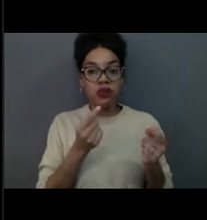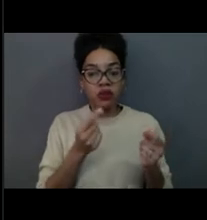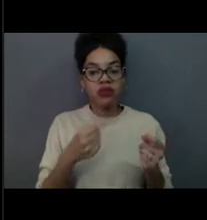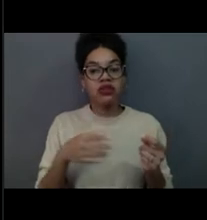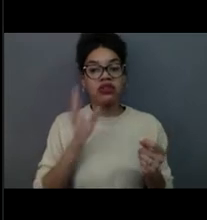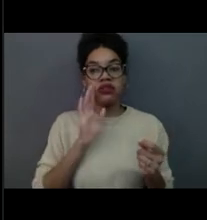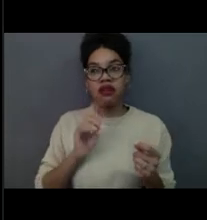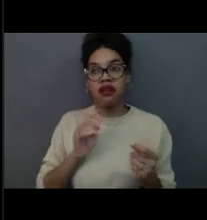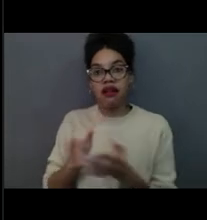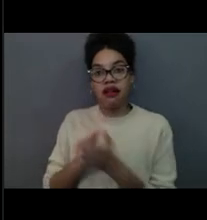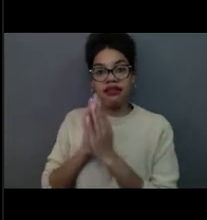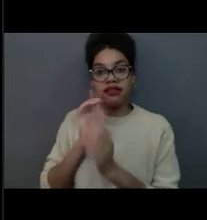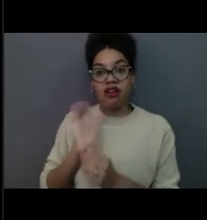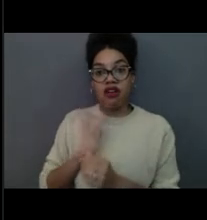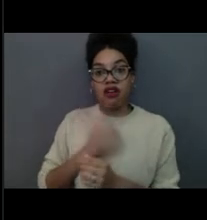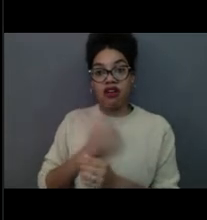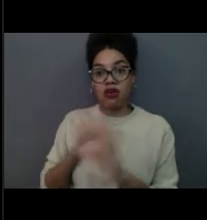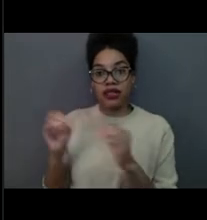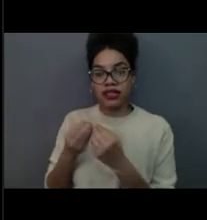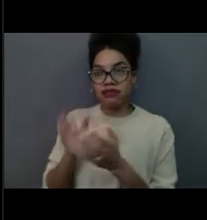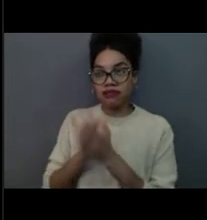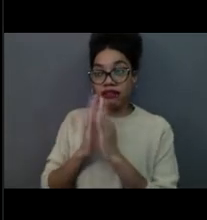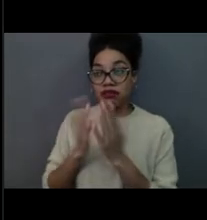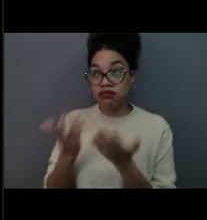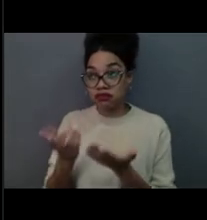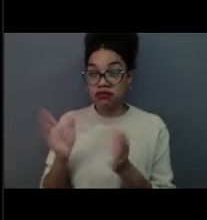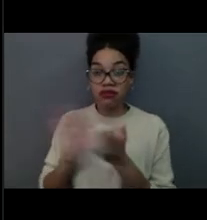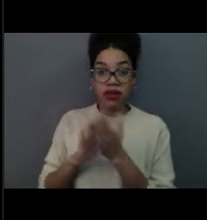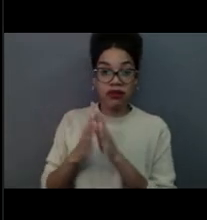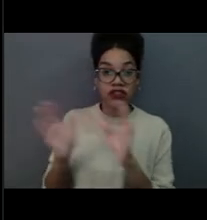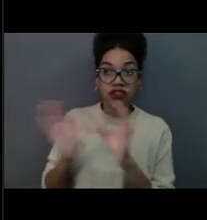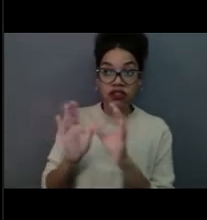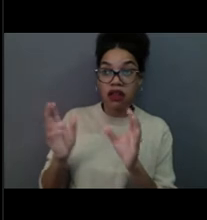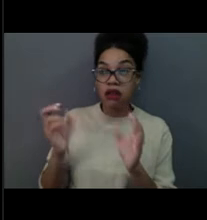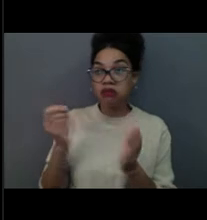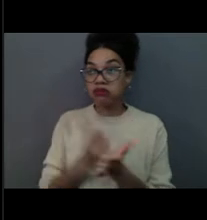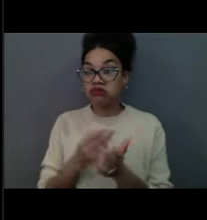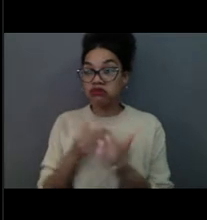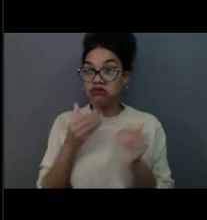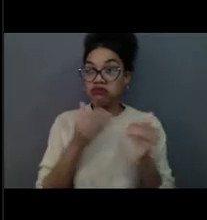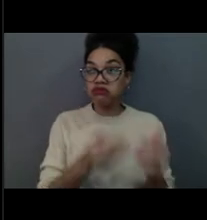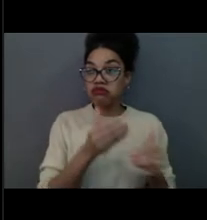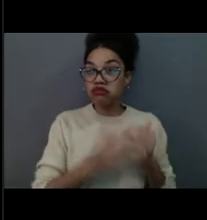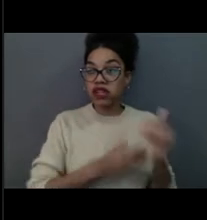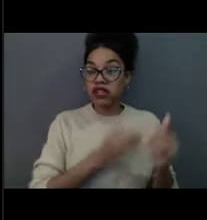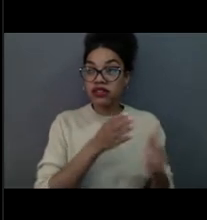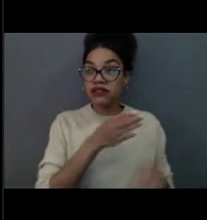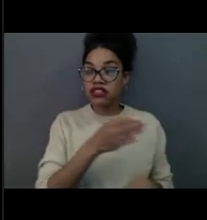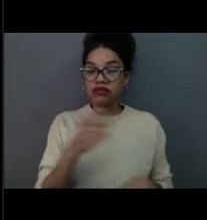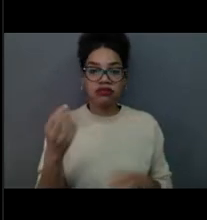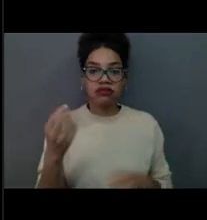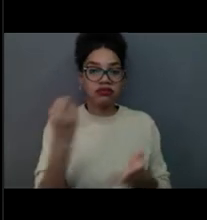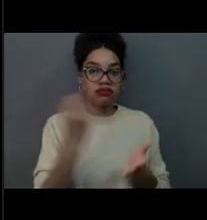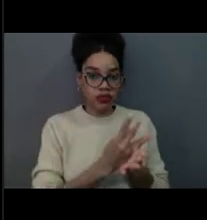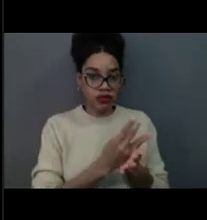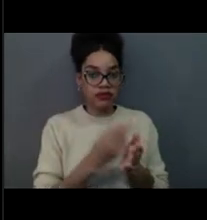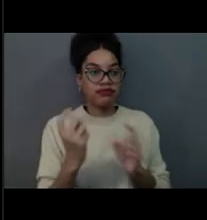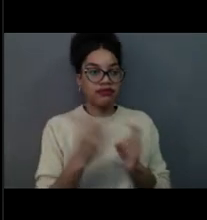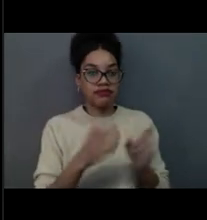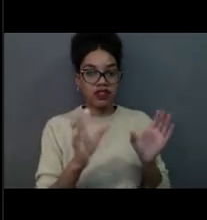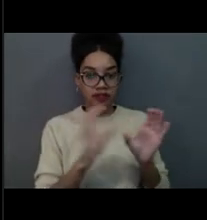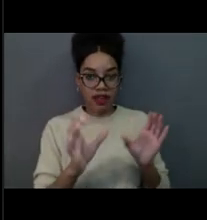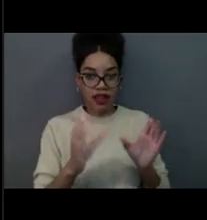those products to be delivered all over the world. We also are involved in training and consultative services, which is where I'm